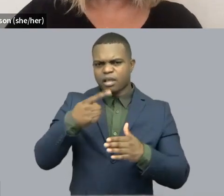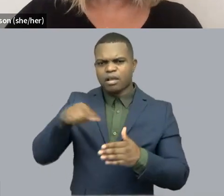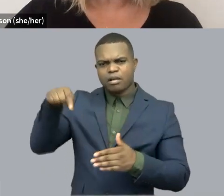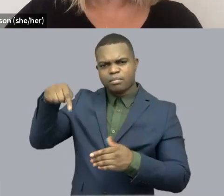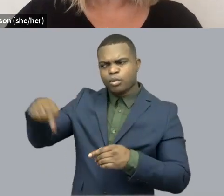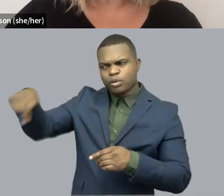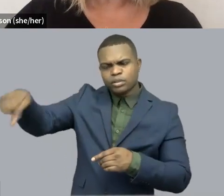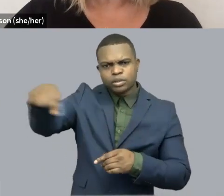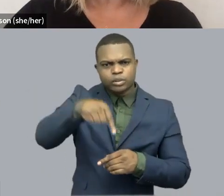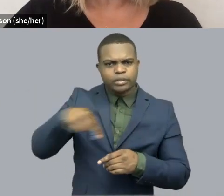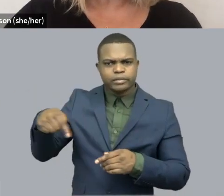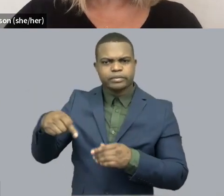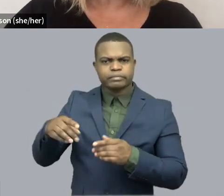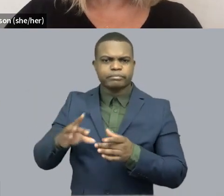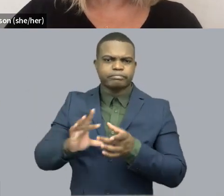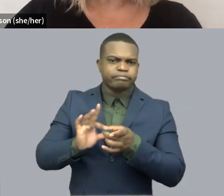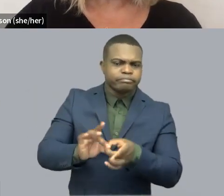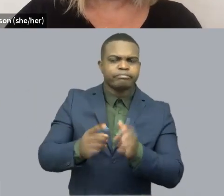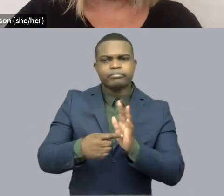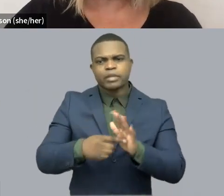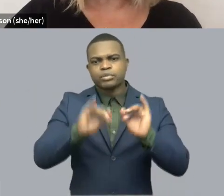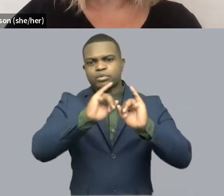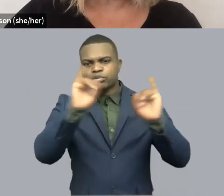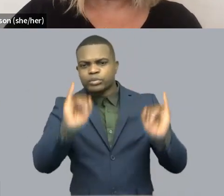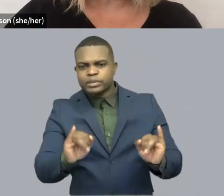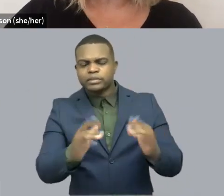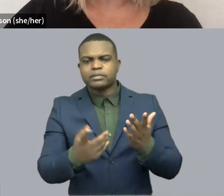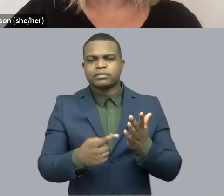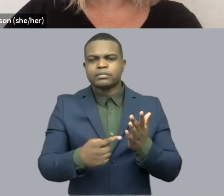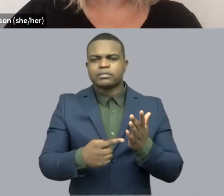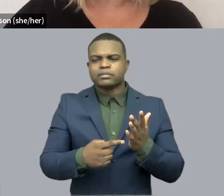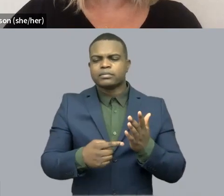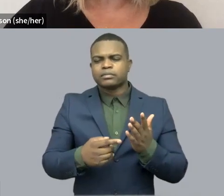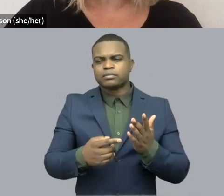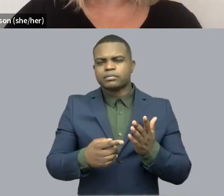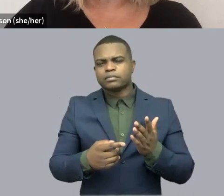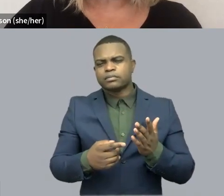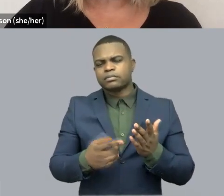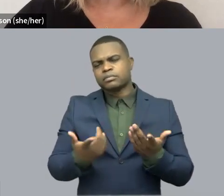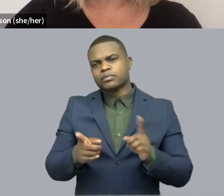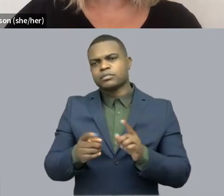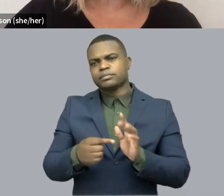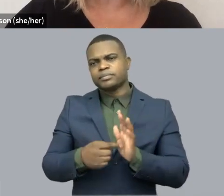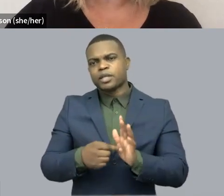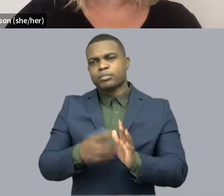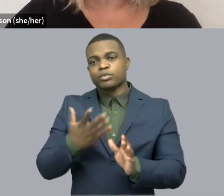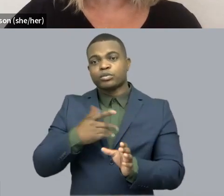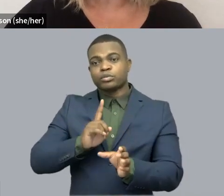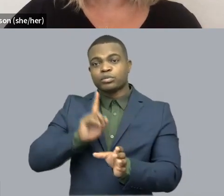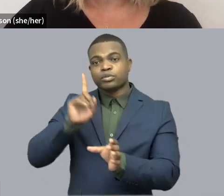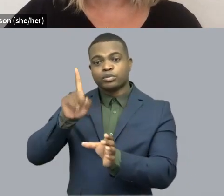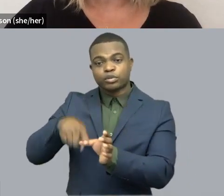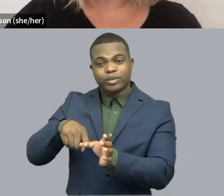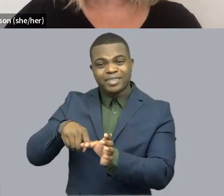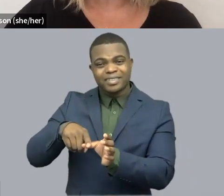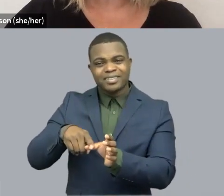May 2022, so last May, we joined, for example, Access Now, the Office of the High Commissioner for Human